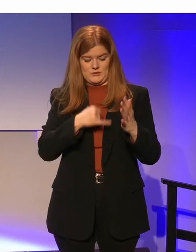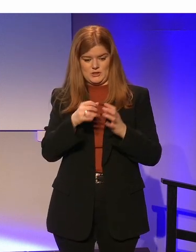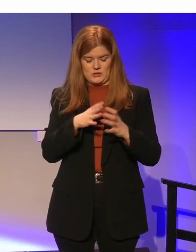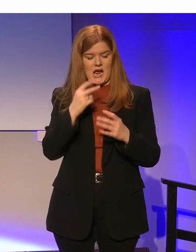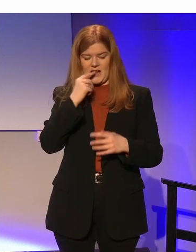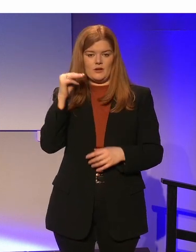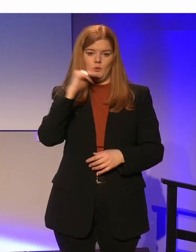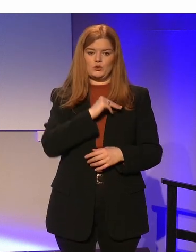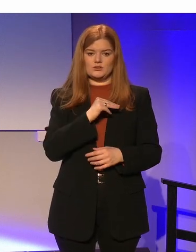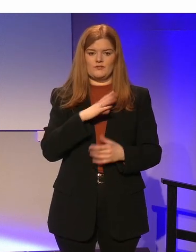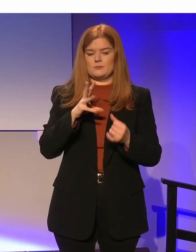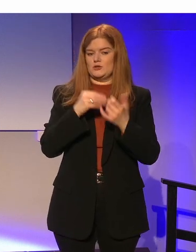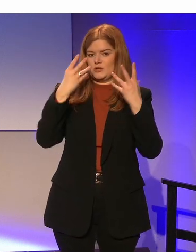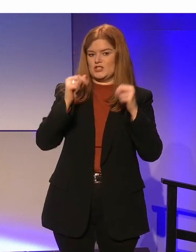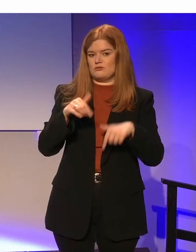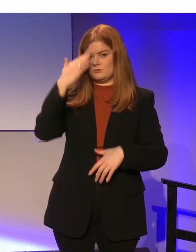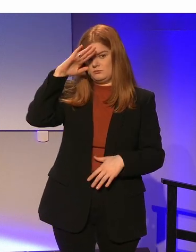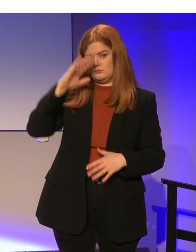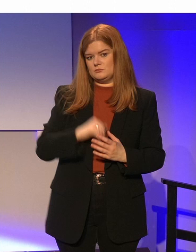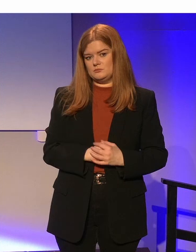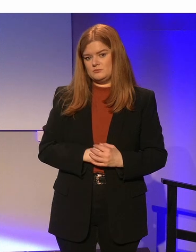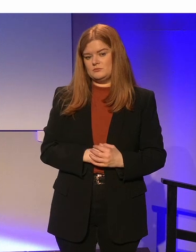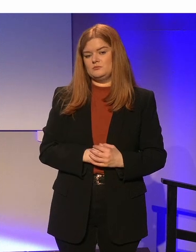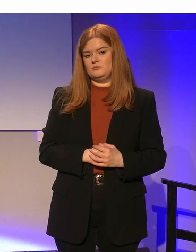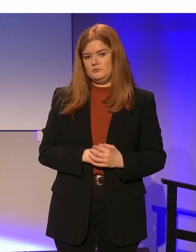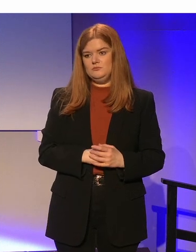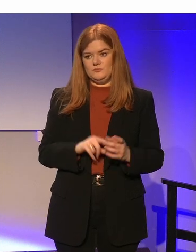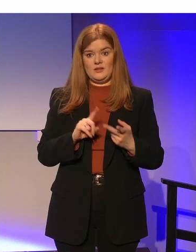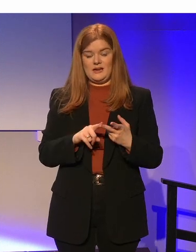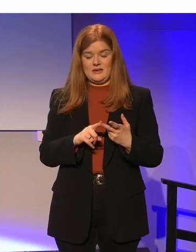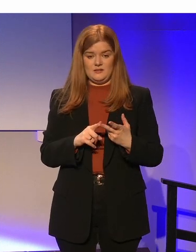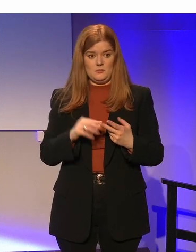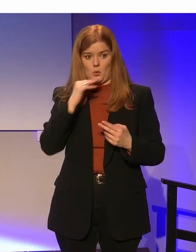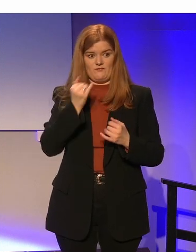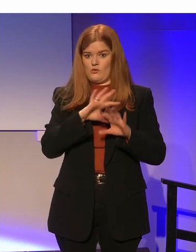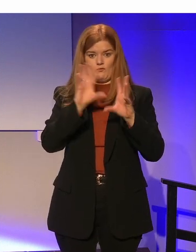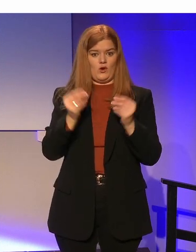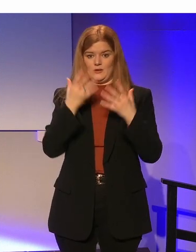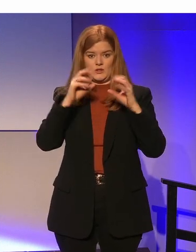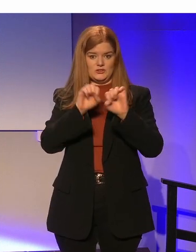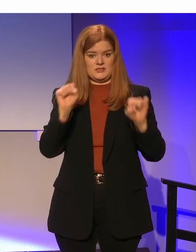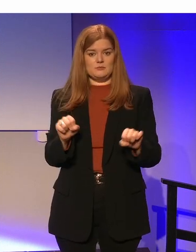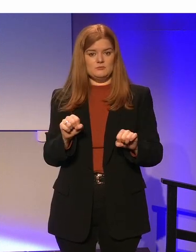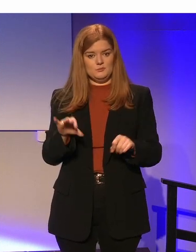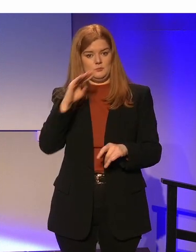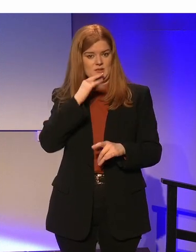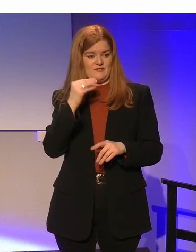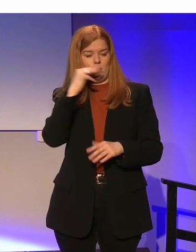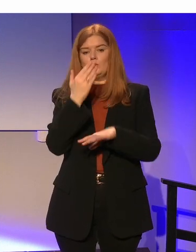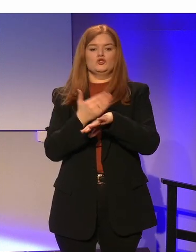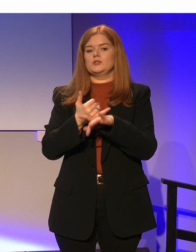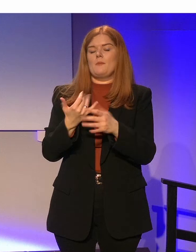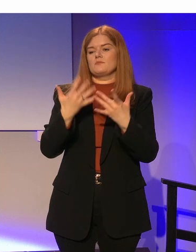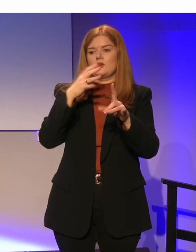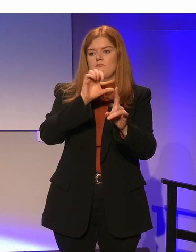absolutely fundamental to special education provision and indeed the wider education system, and it plays a vital role in